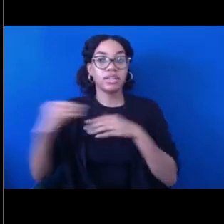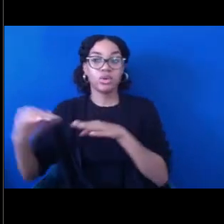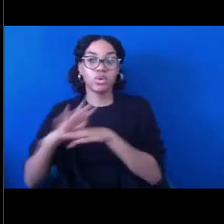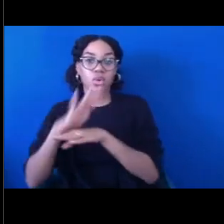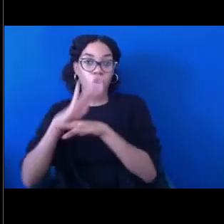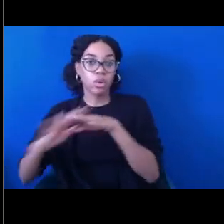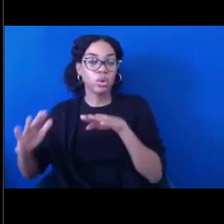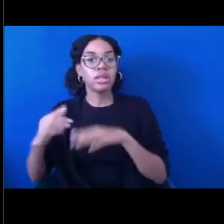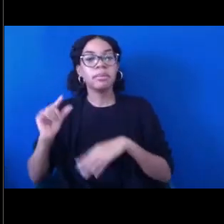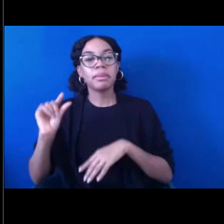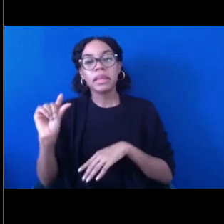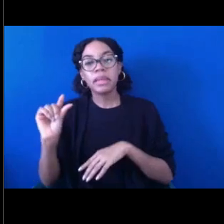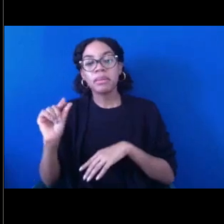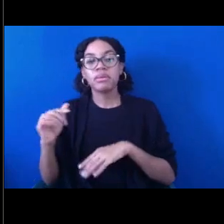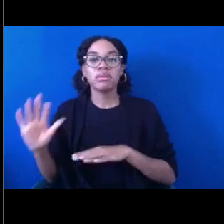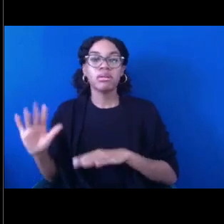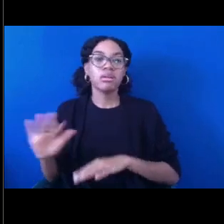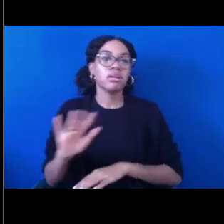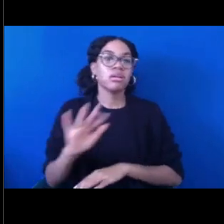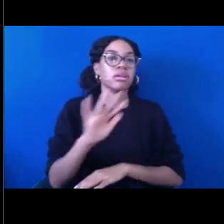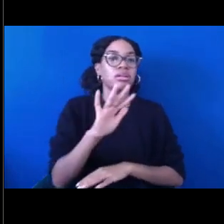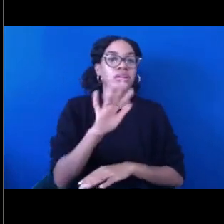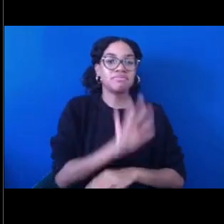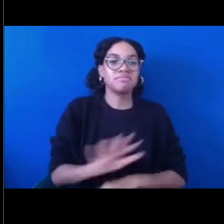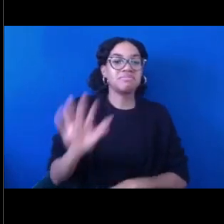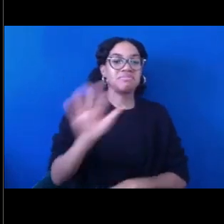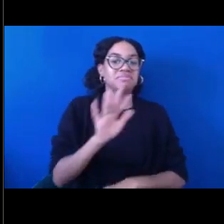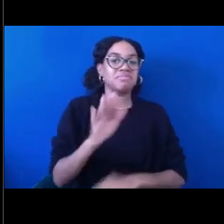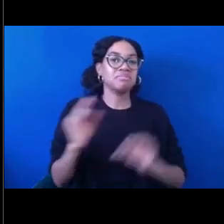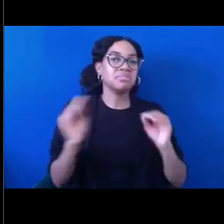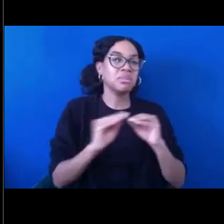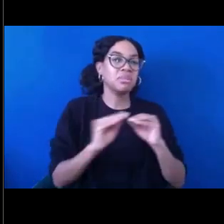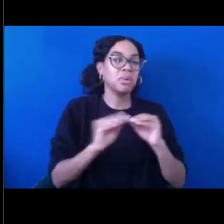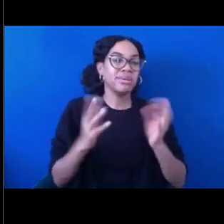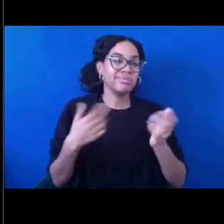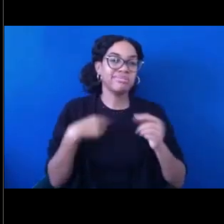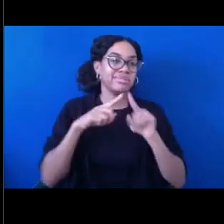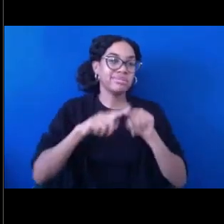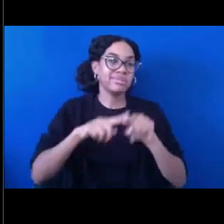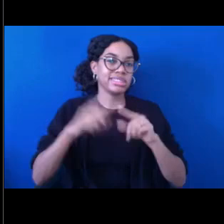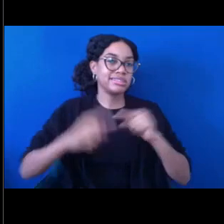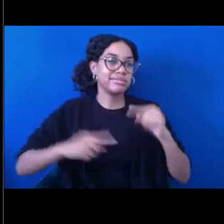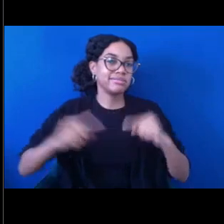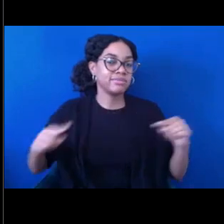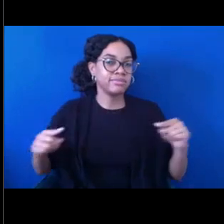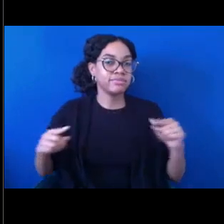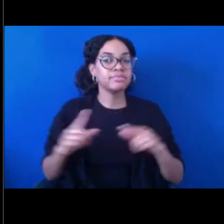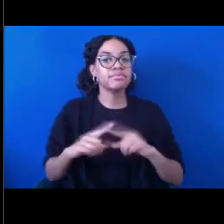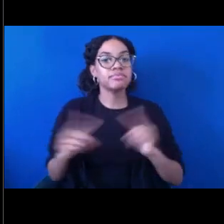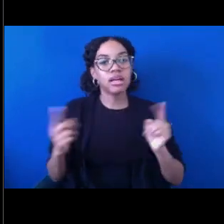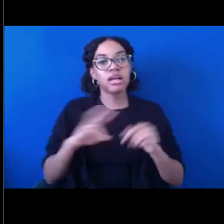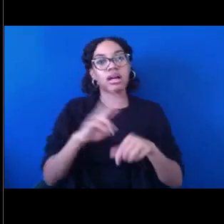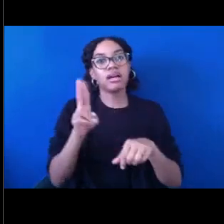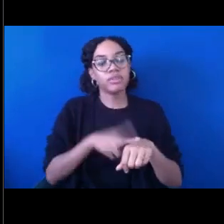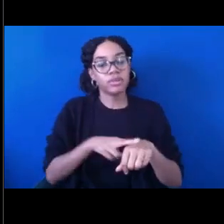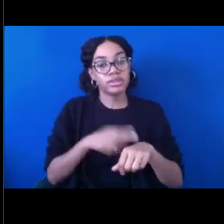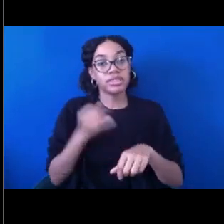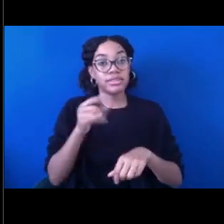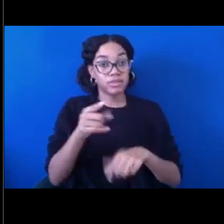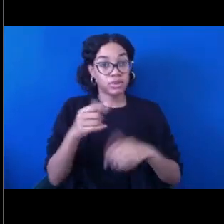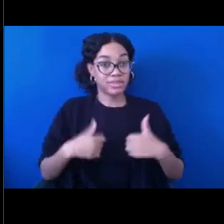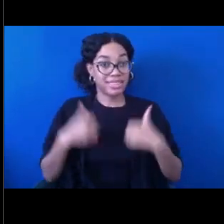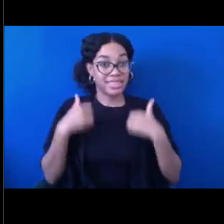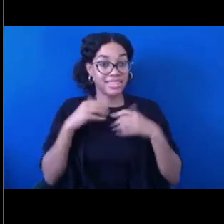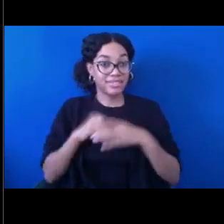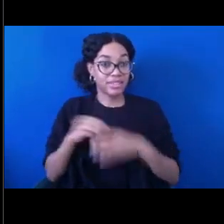2 inches thereabout in terms of the average annual. But of course, if you've spent any time around here or